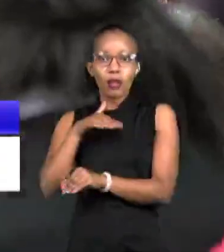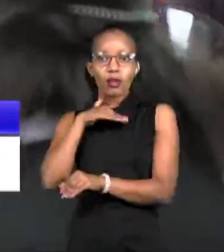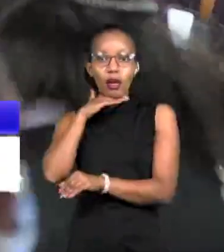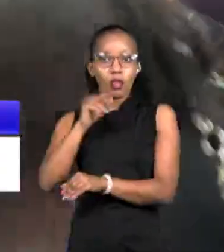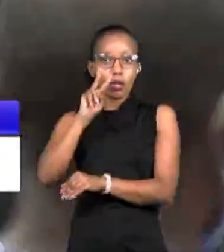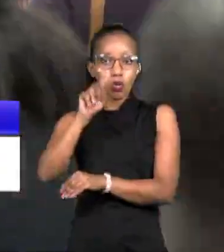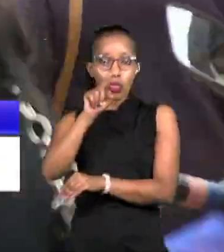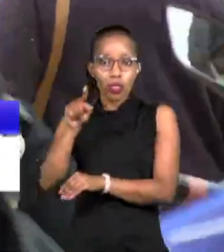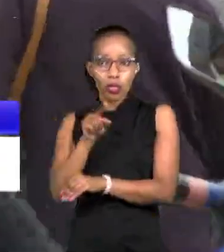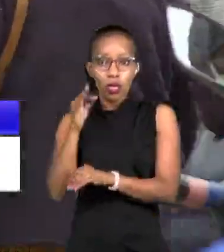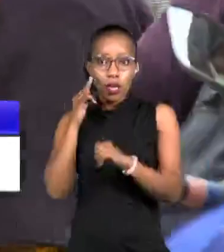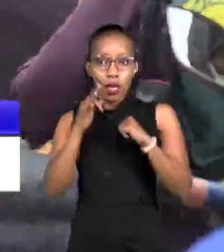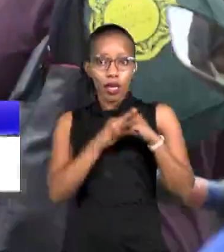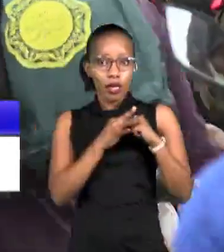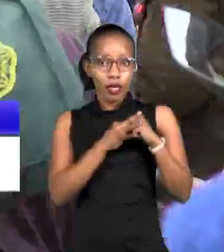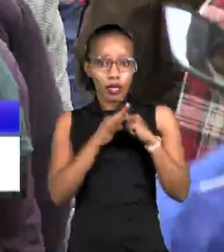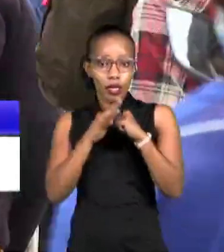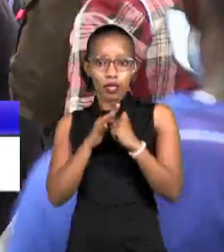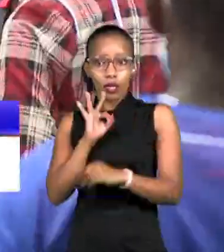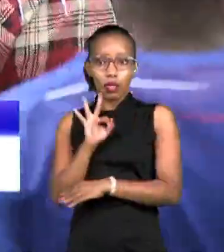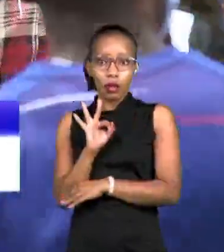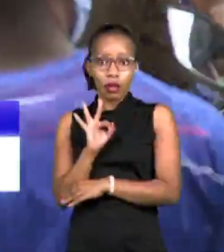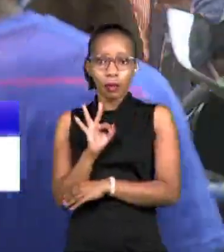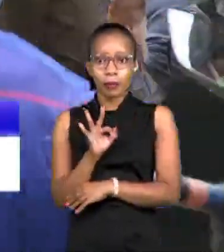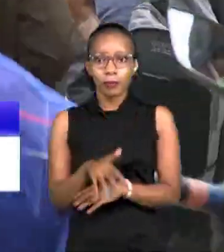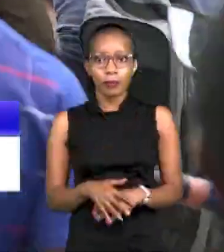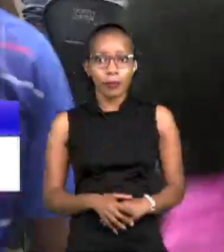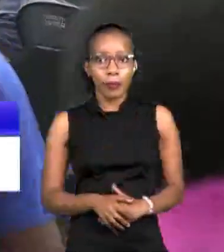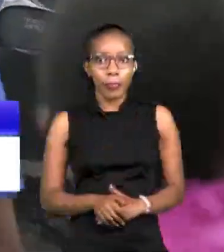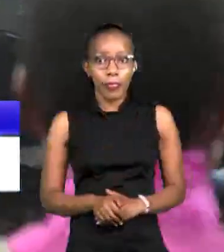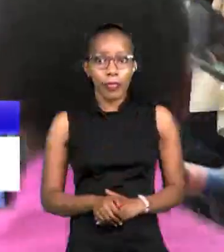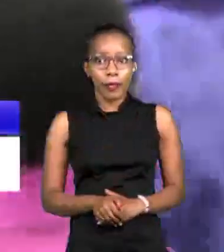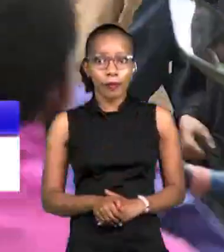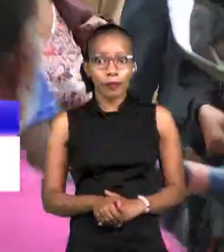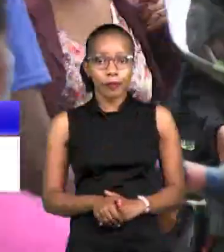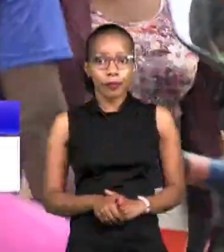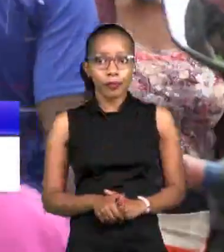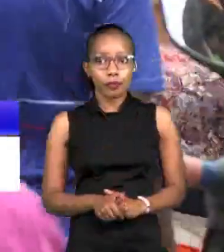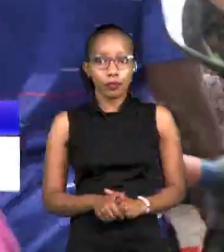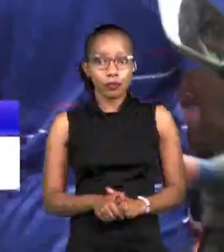2,883. Daniel Kariuki for Switch TV News.